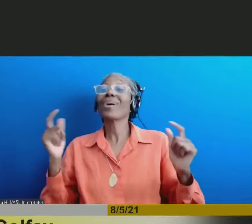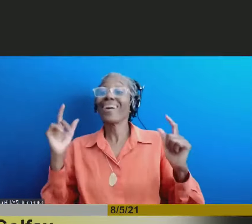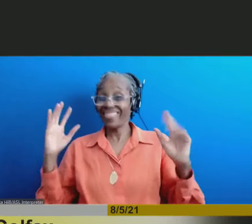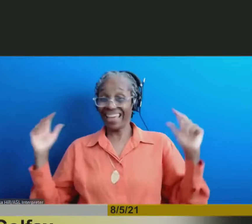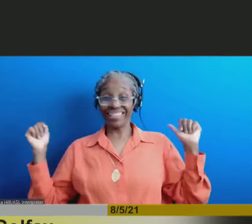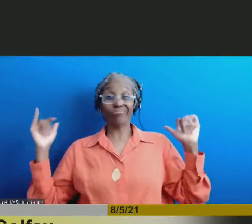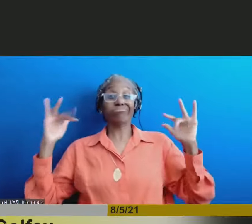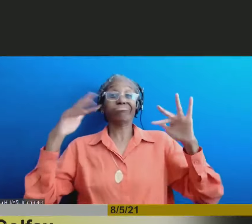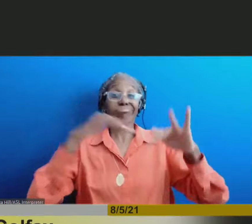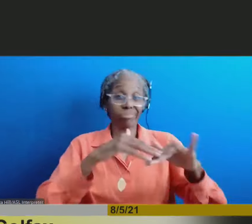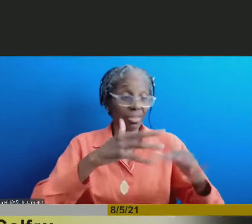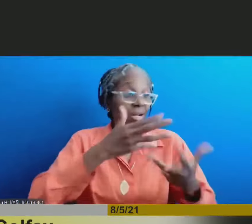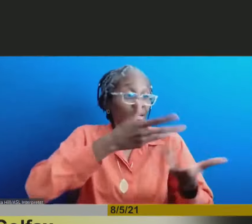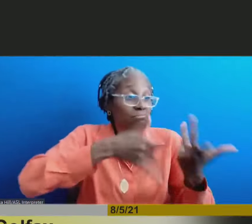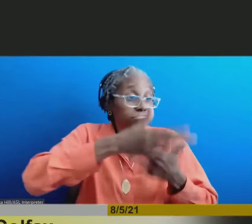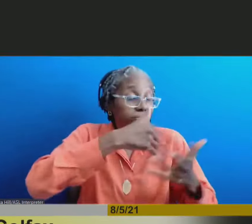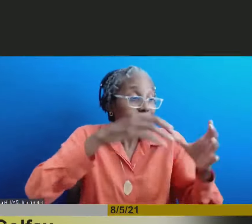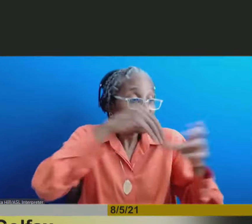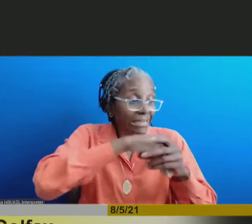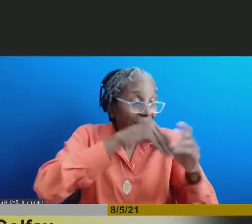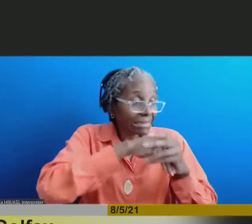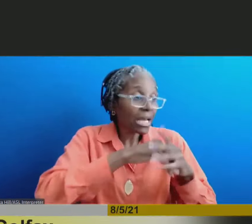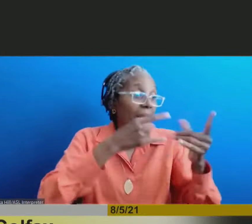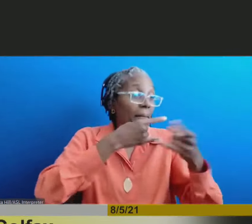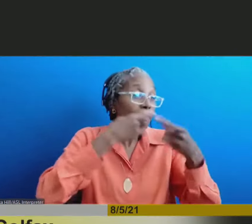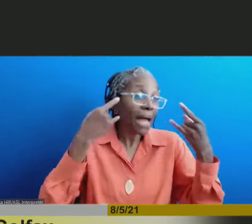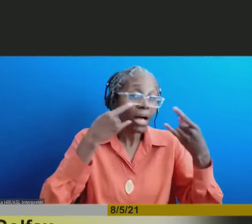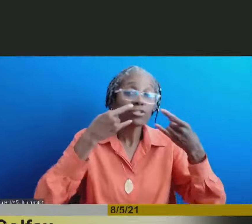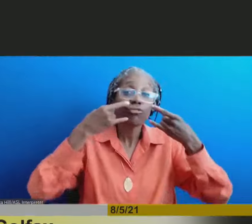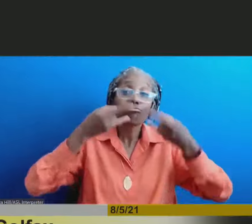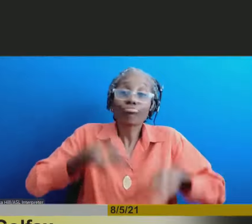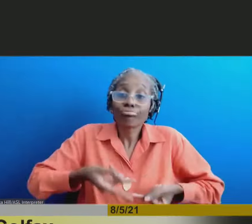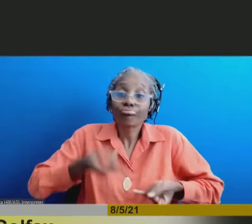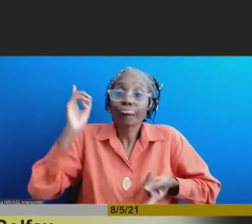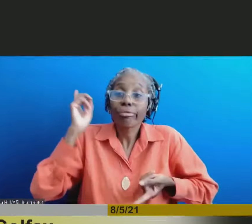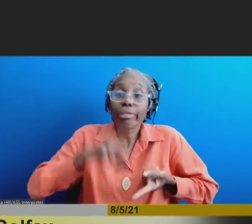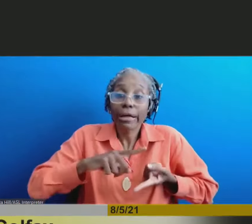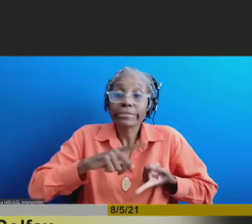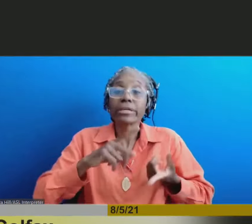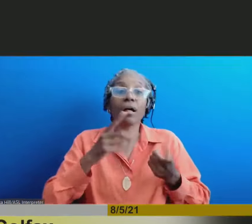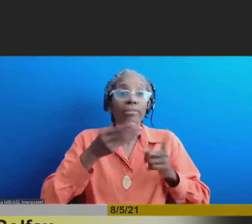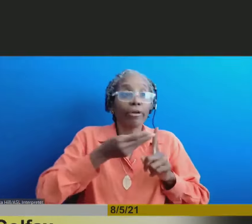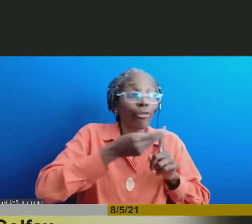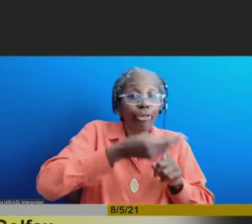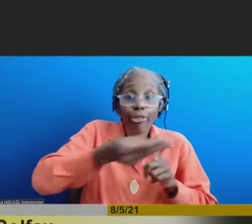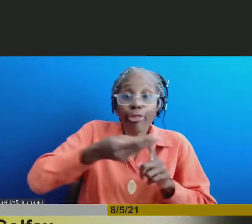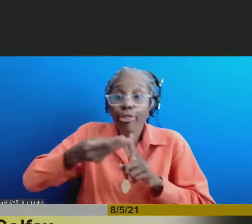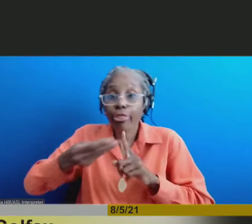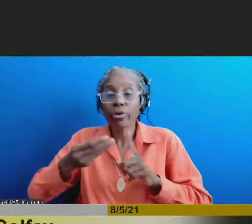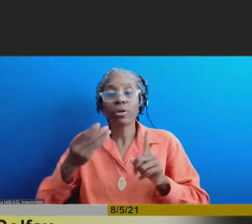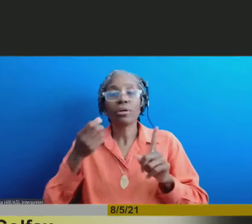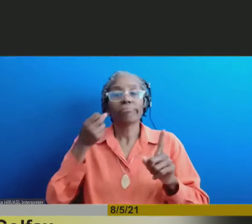crowded settings, where I think mask use is lower than it needs to be at this time.